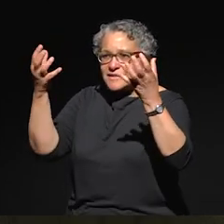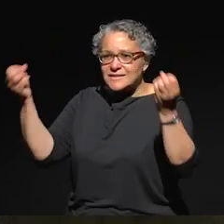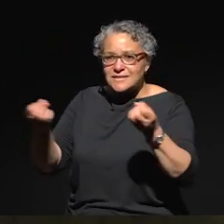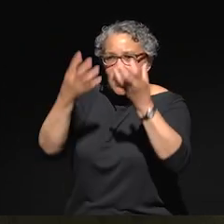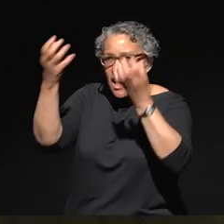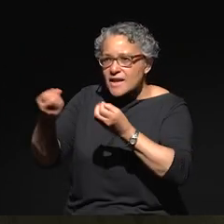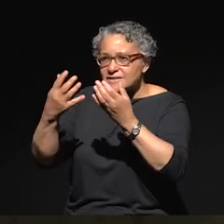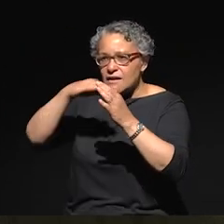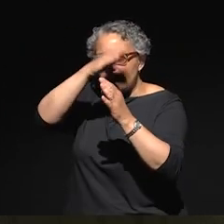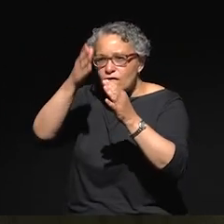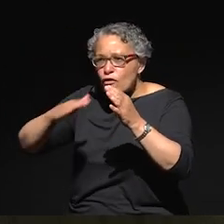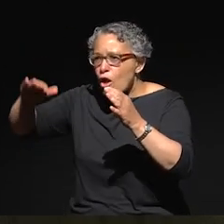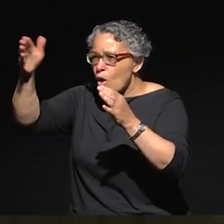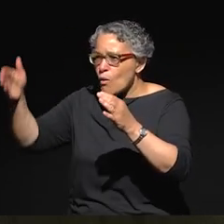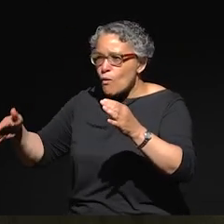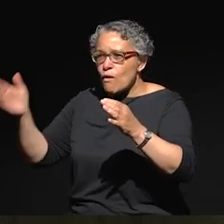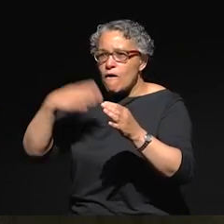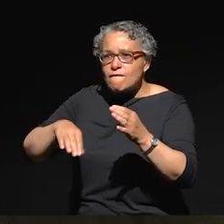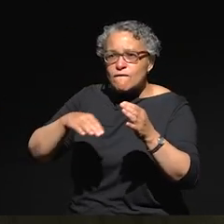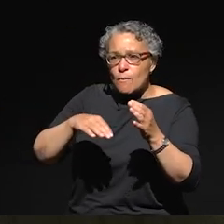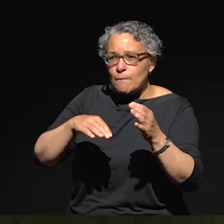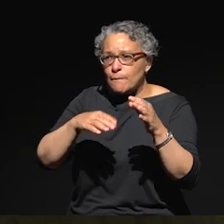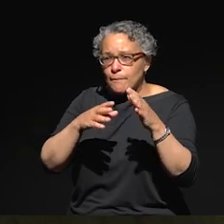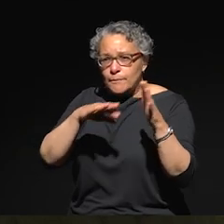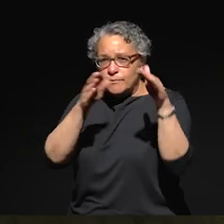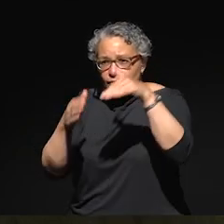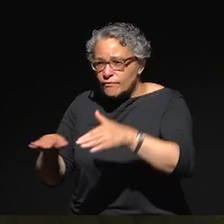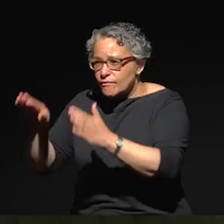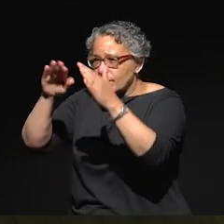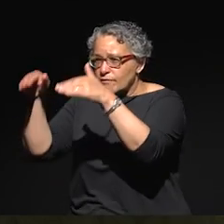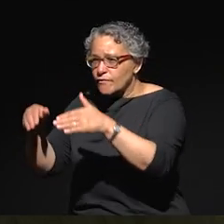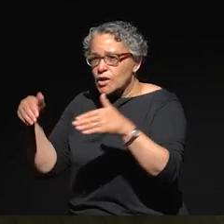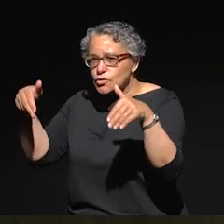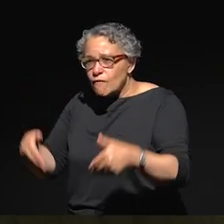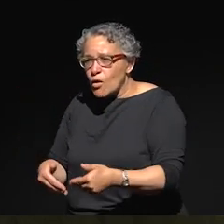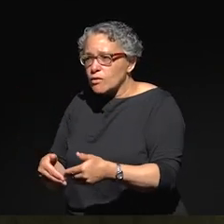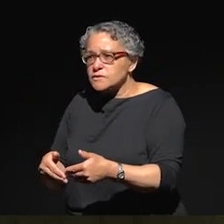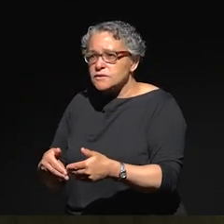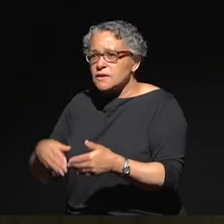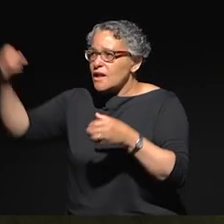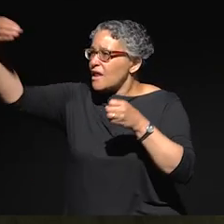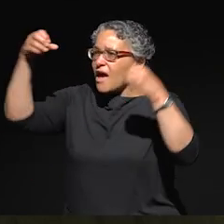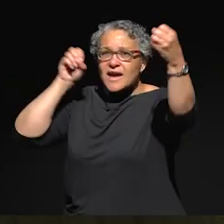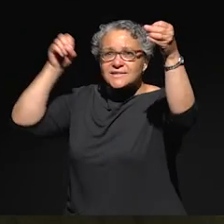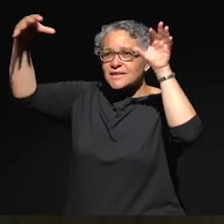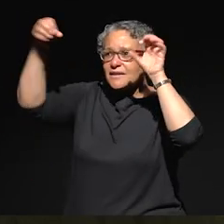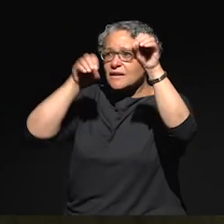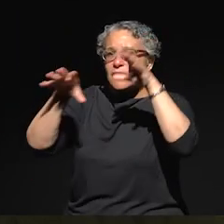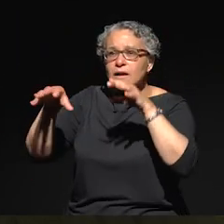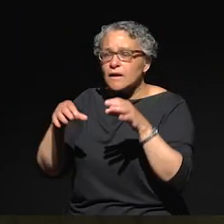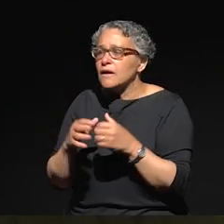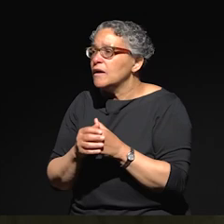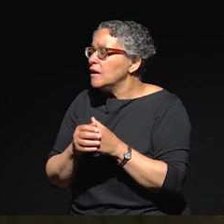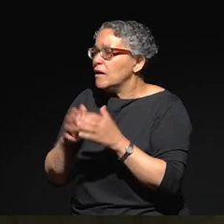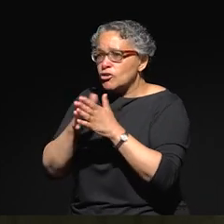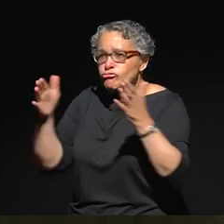The flow from the pilasters into the vault, and this light cornicing and these niches that sort of penetrate the wall, and then